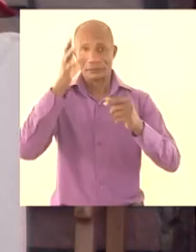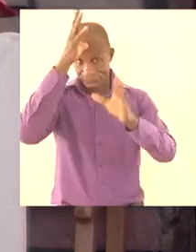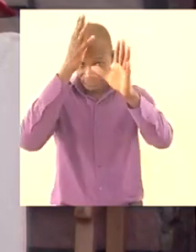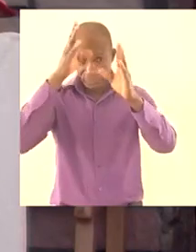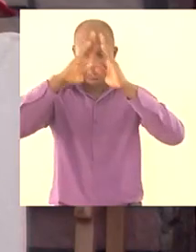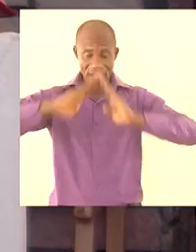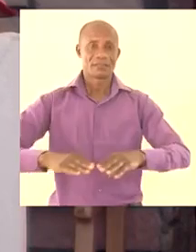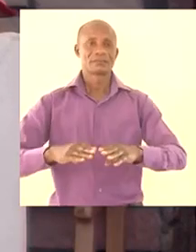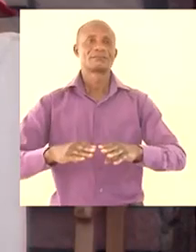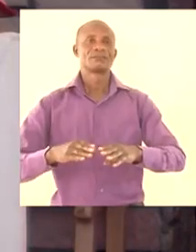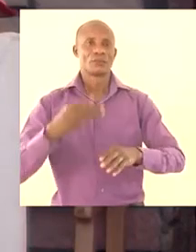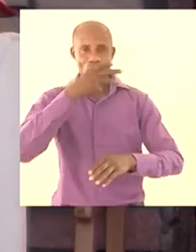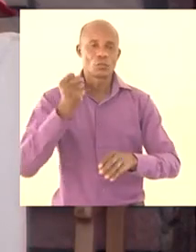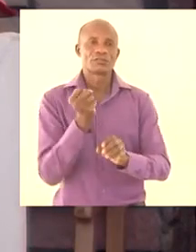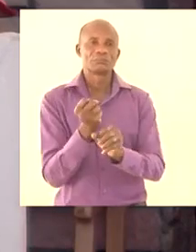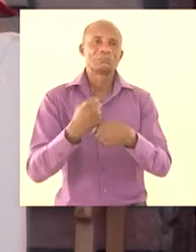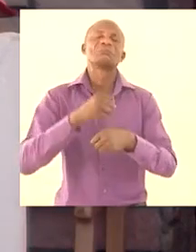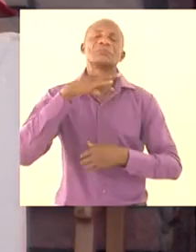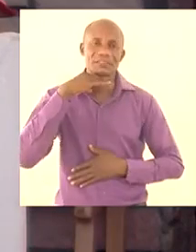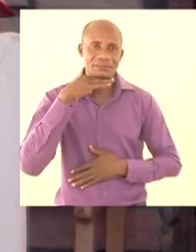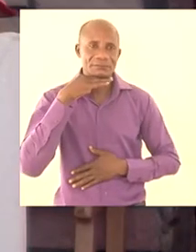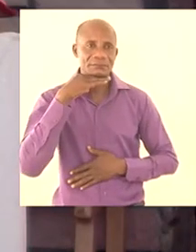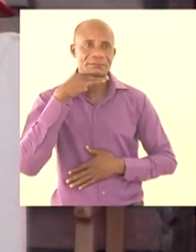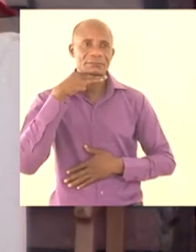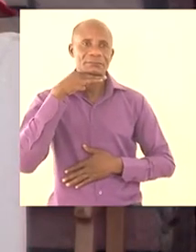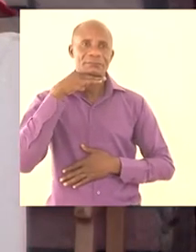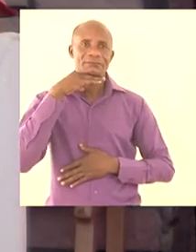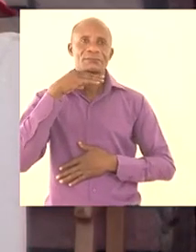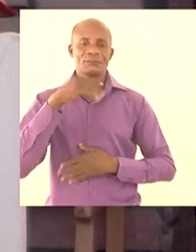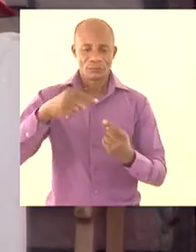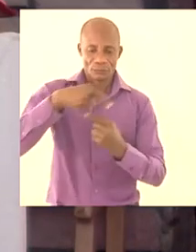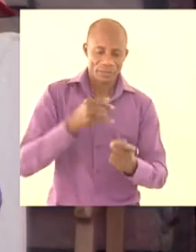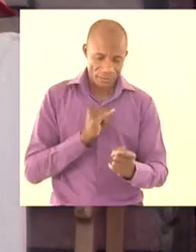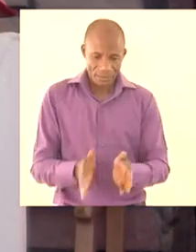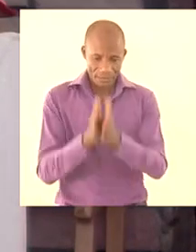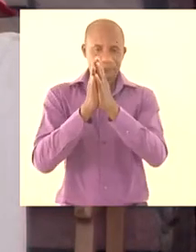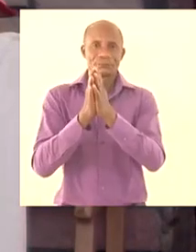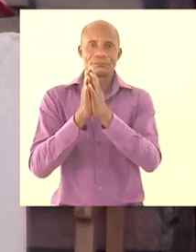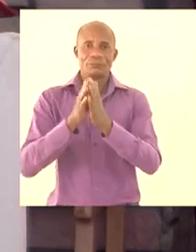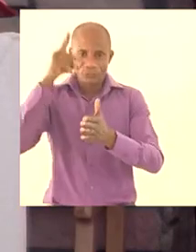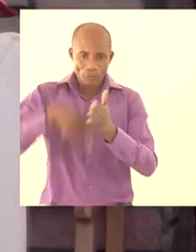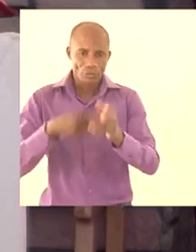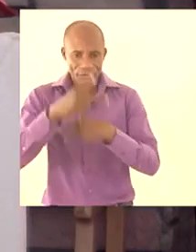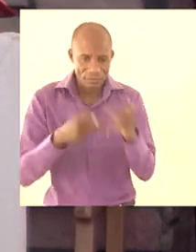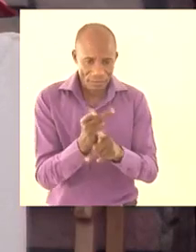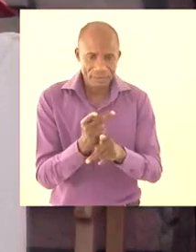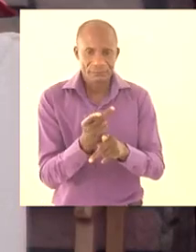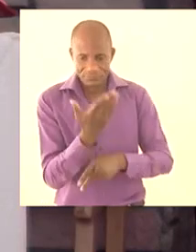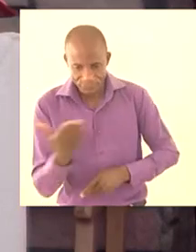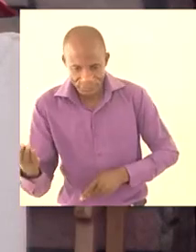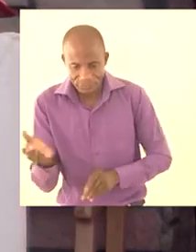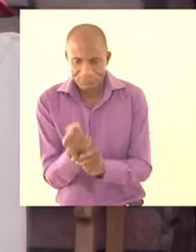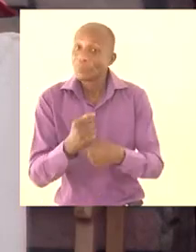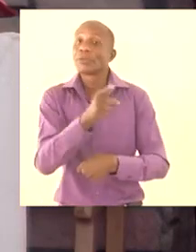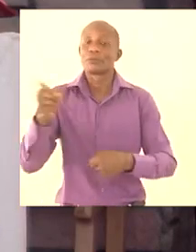was being violated. Please take note of that. When I ask, you know, what kind of things do make